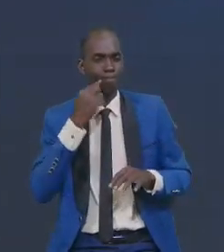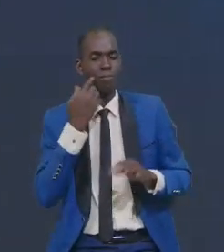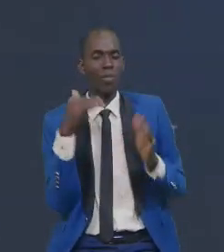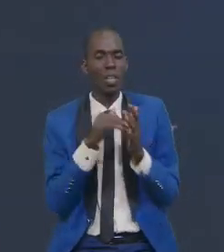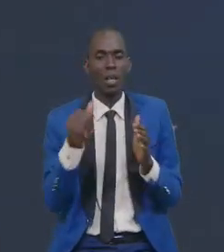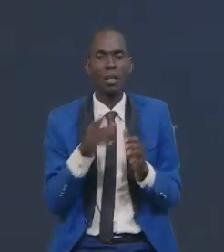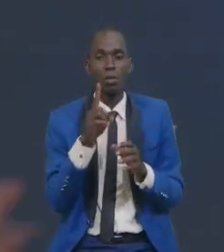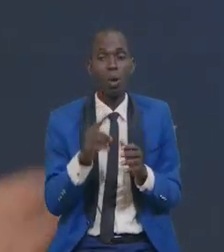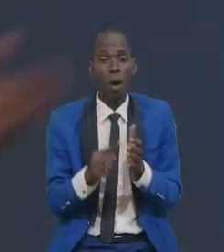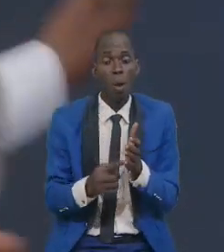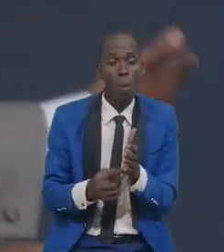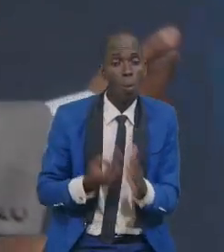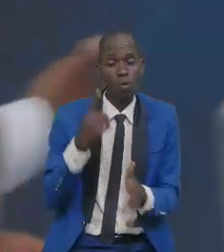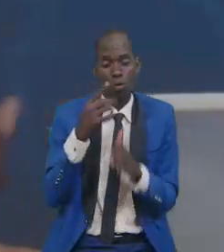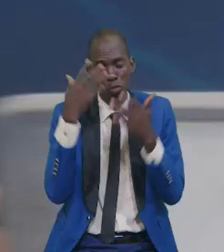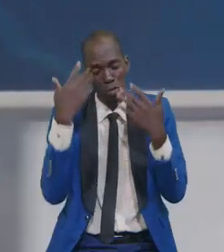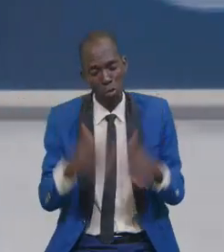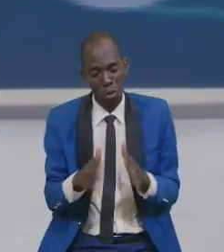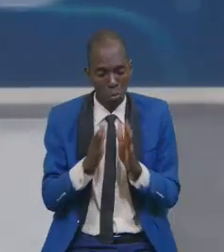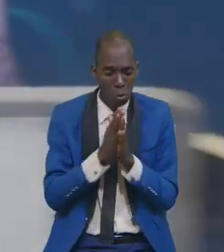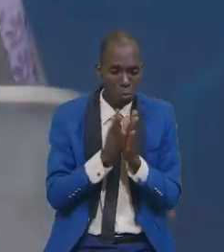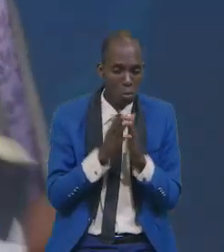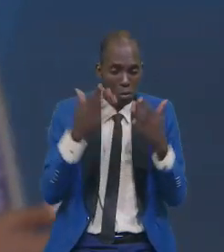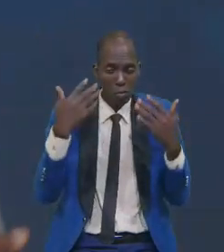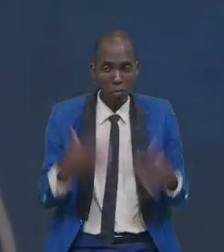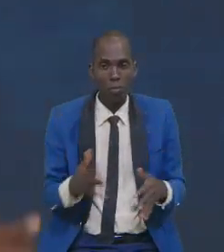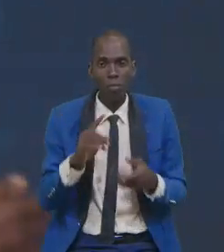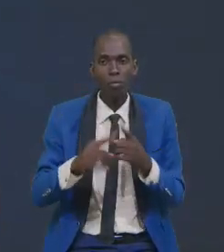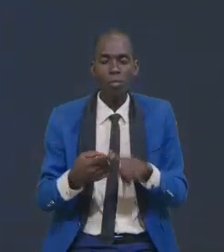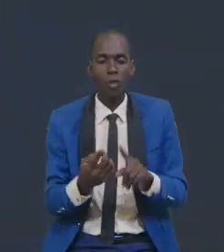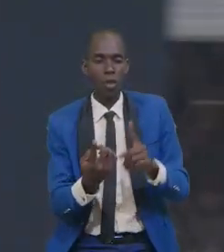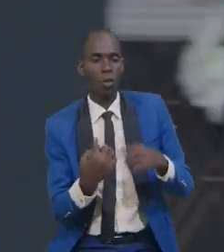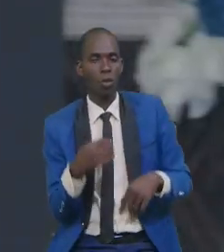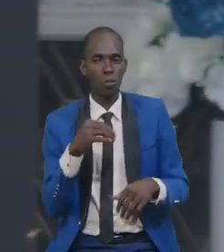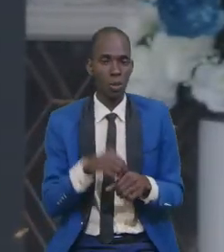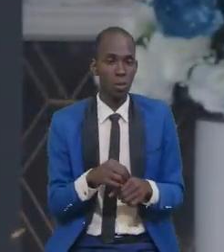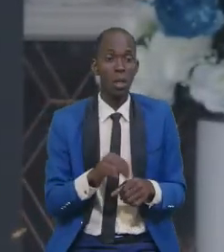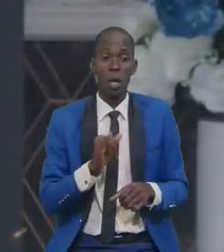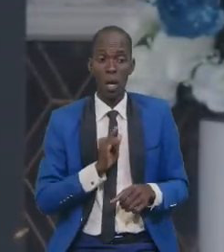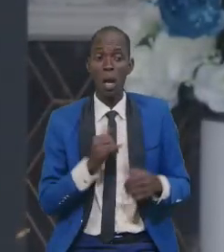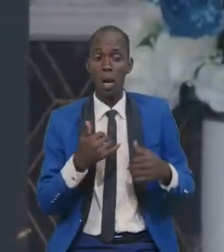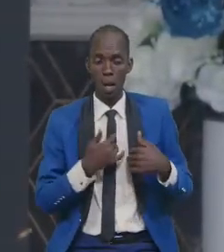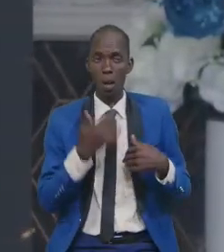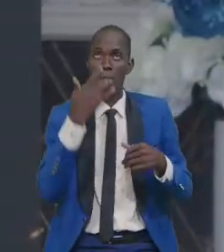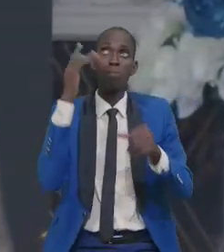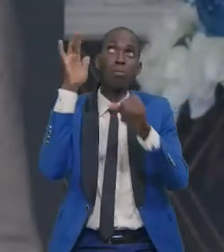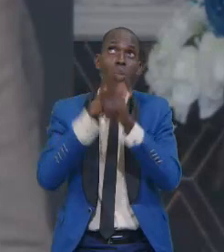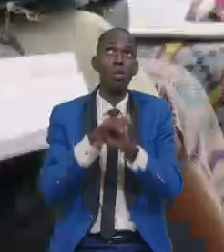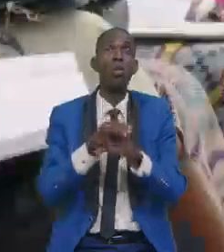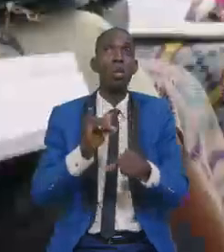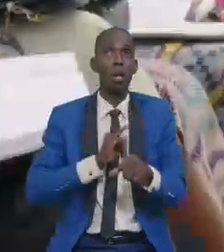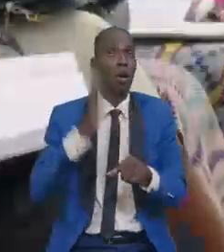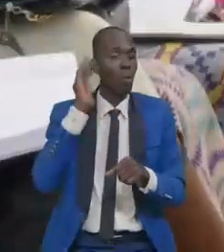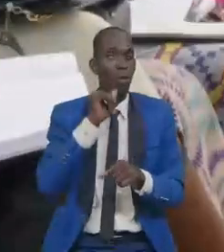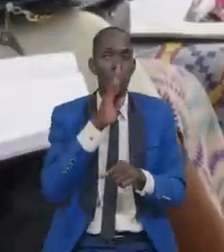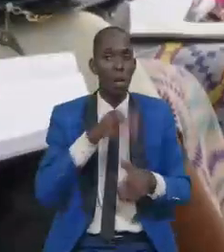you say that, an offense comes and say, even though I said I will not, but this one, if I'm not angry, I'll be